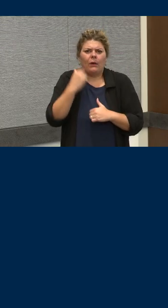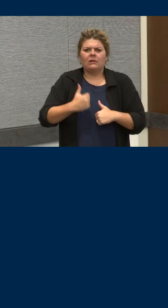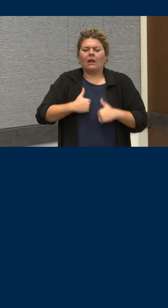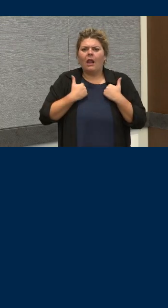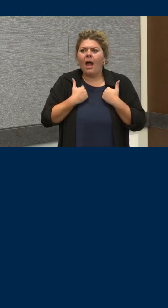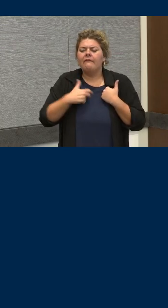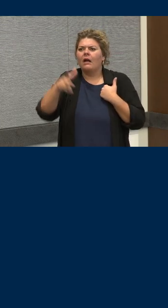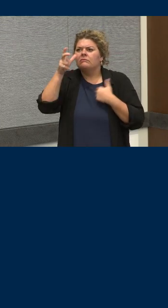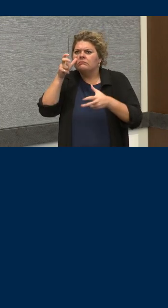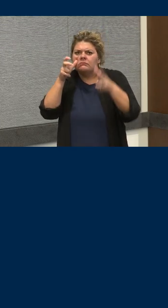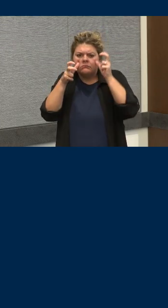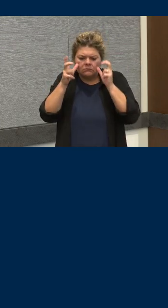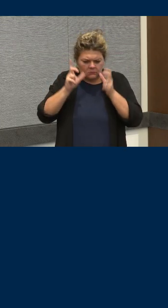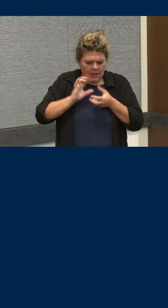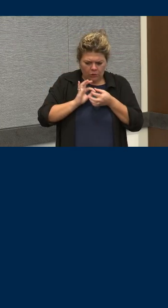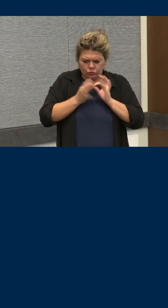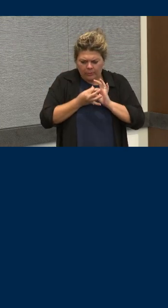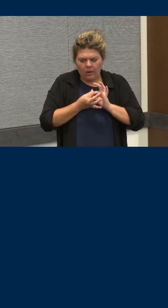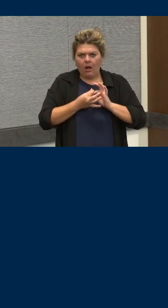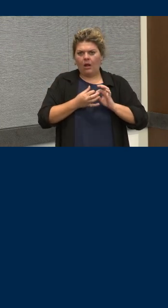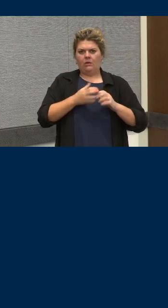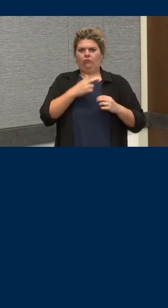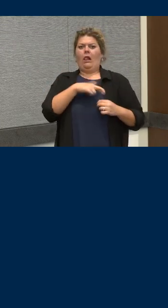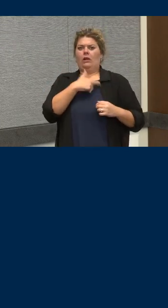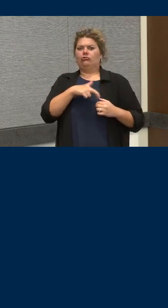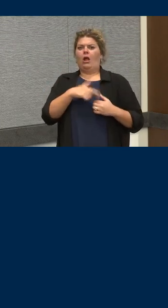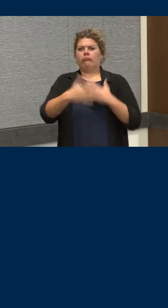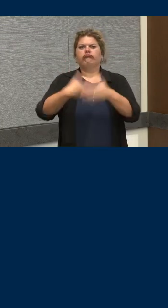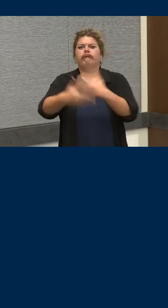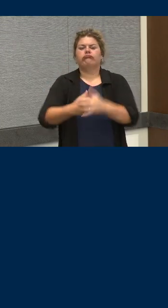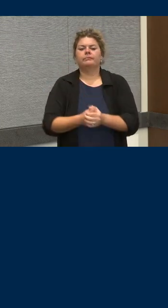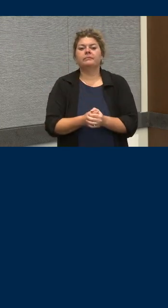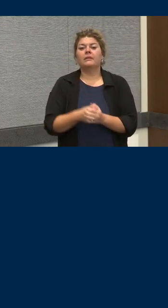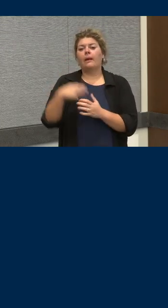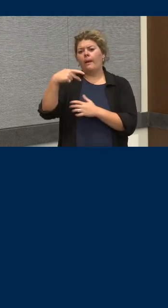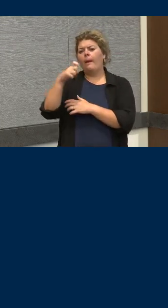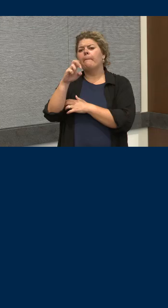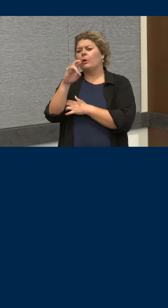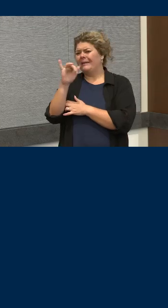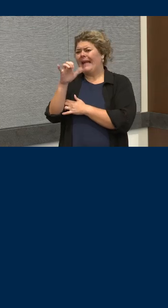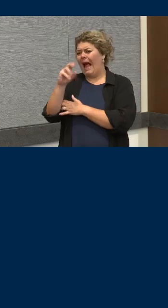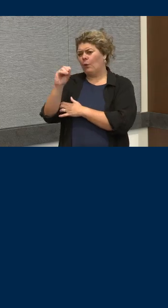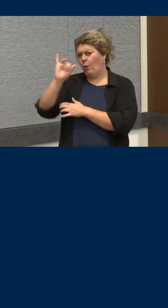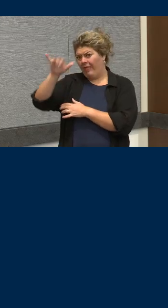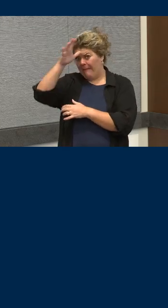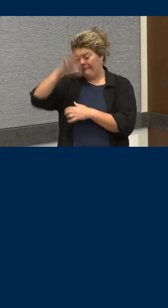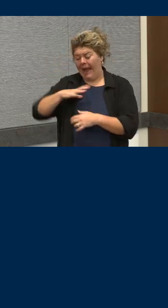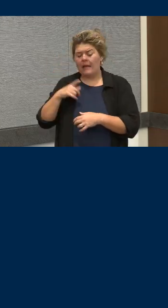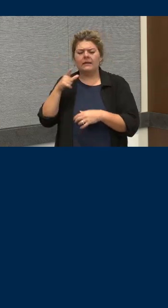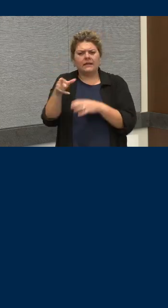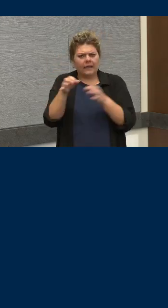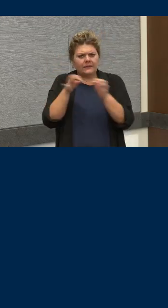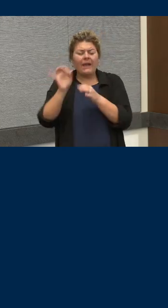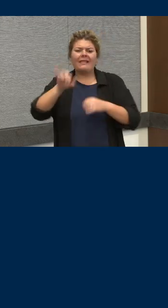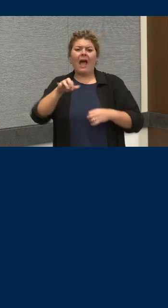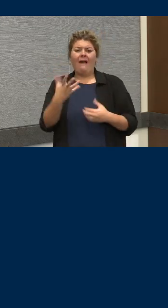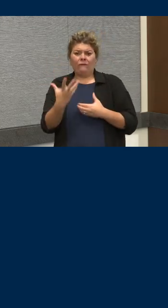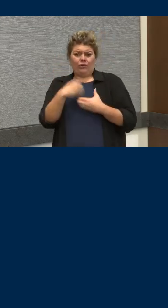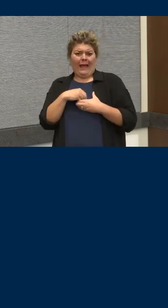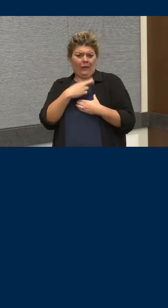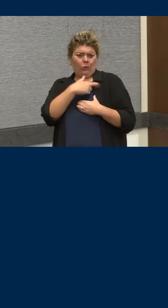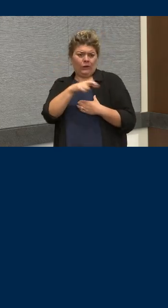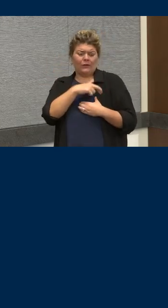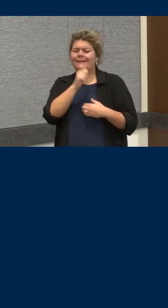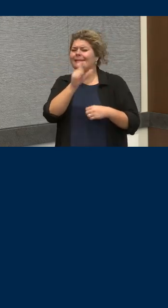understand, interpret, and practice it. Primiano explains, vernacular religion is more than a